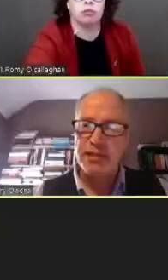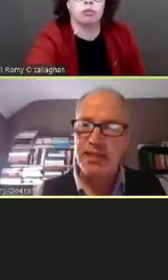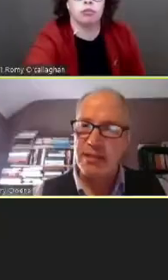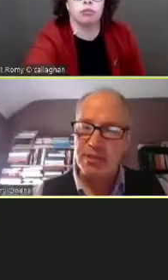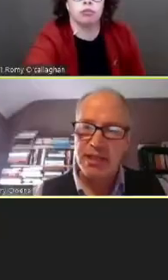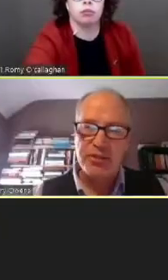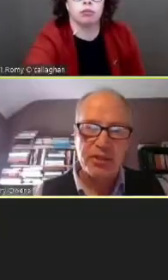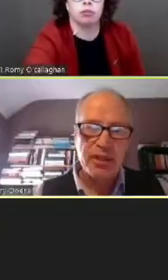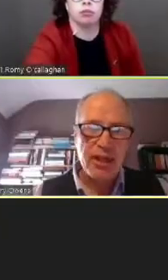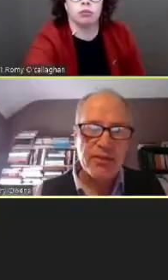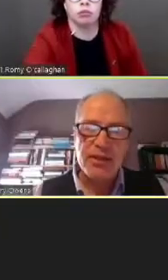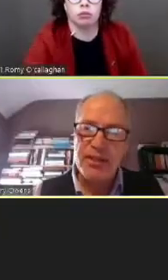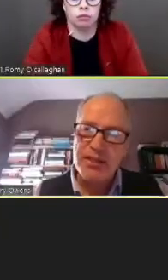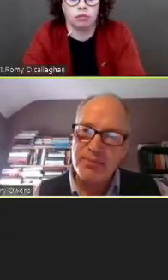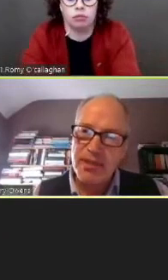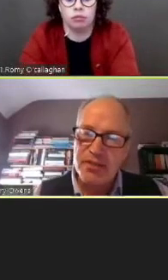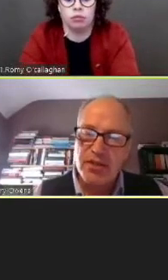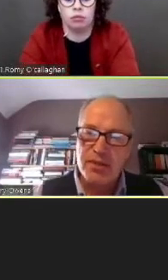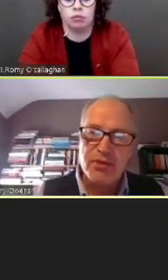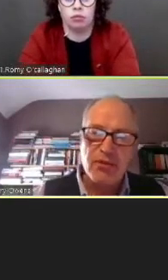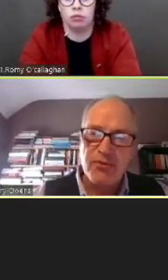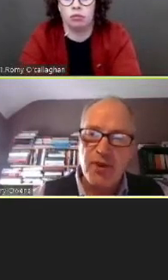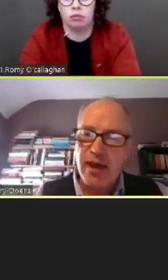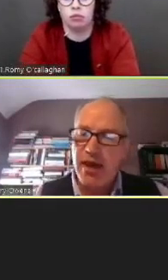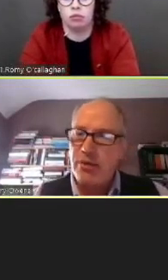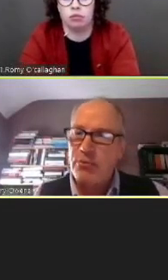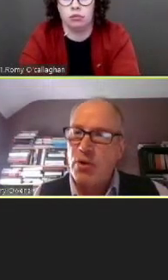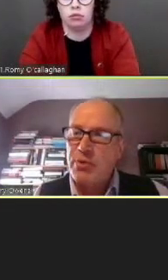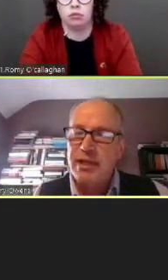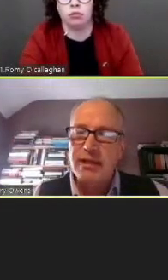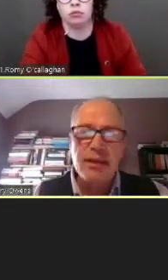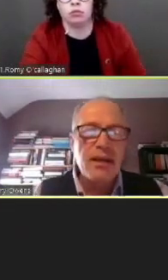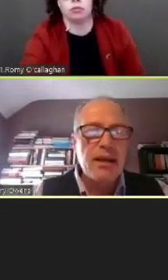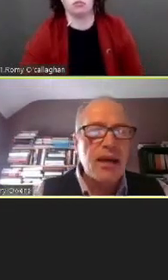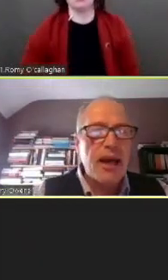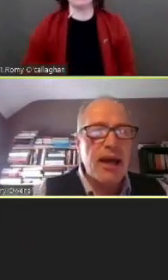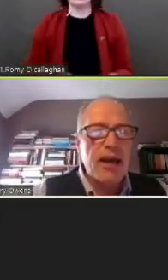Data capture and data protection. Now, this is something in terms of